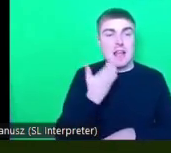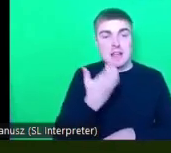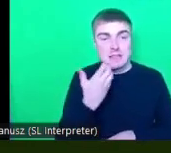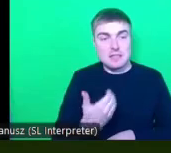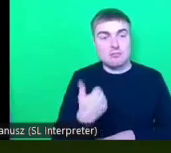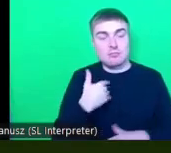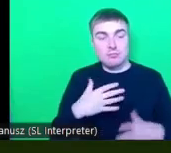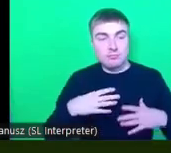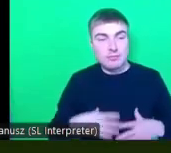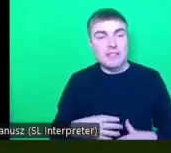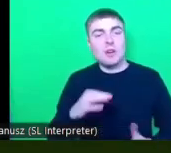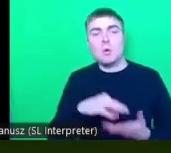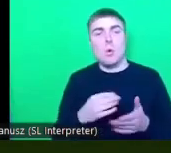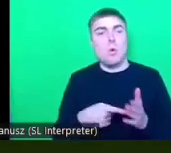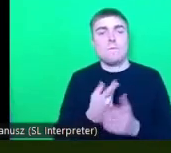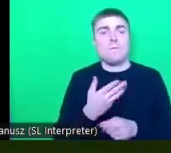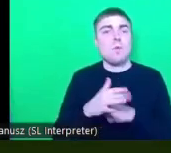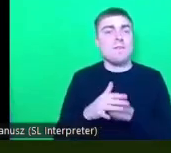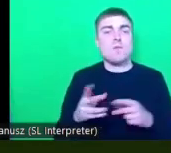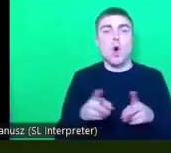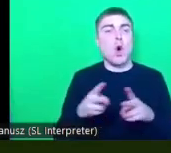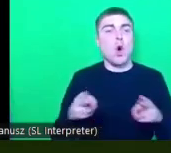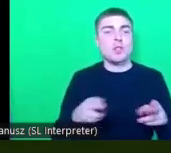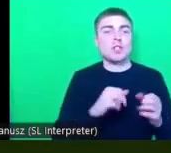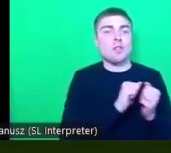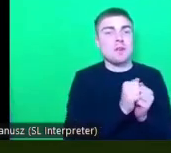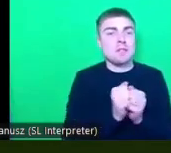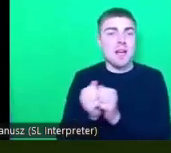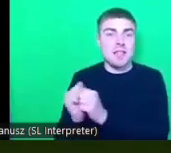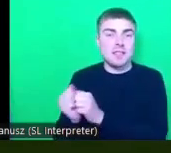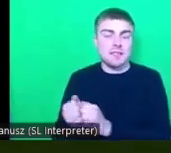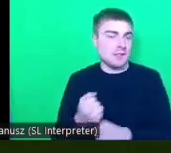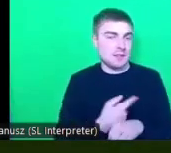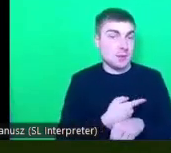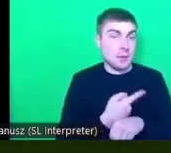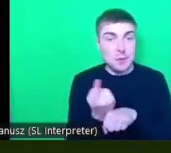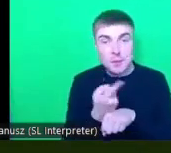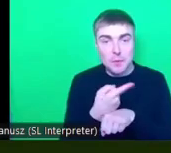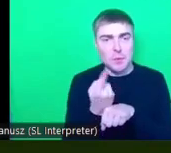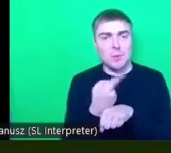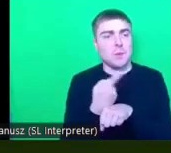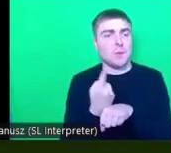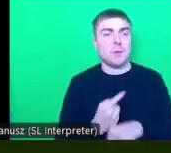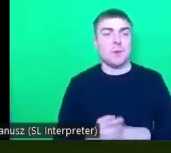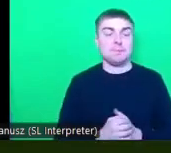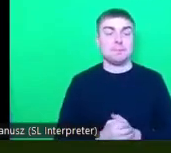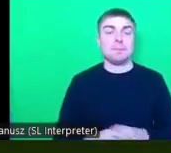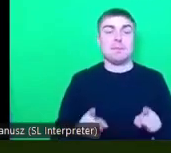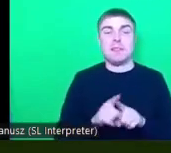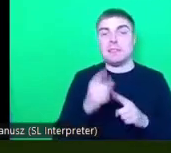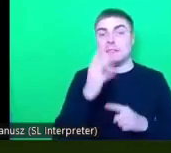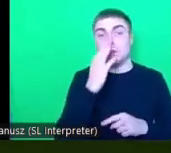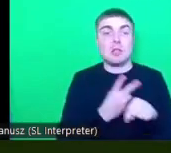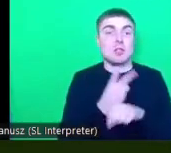food quality and availability. And we did not find any support for that